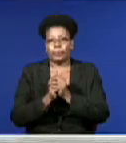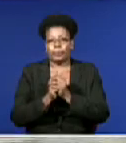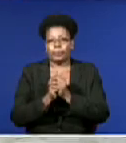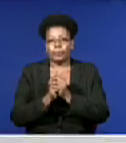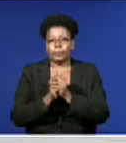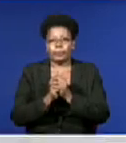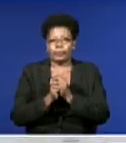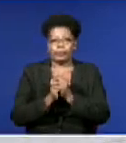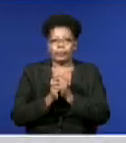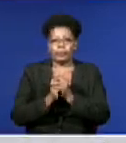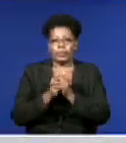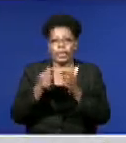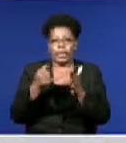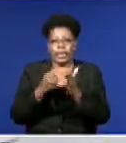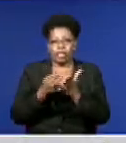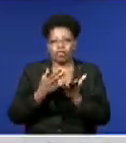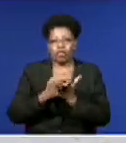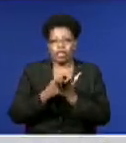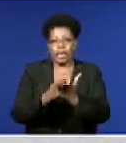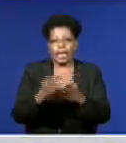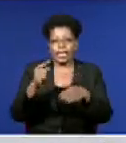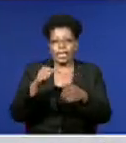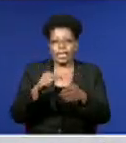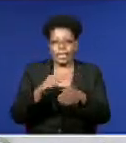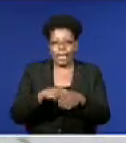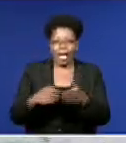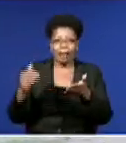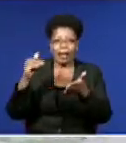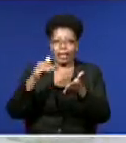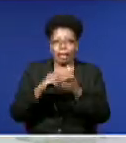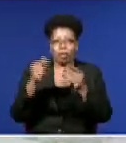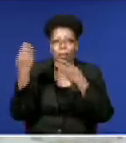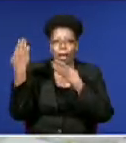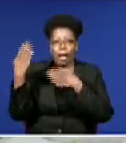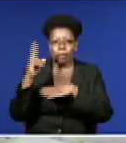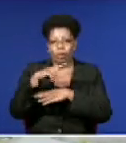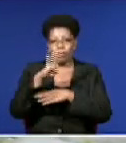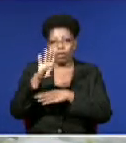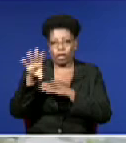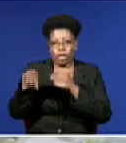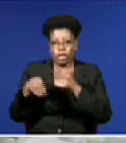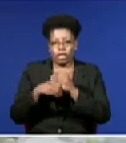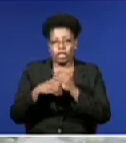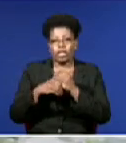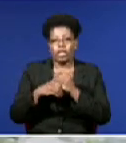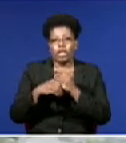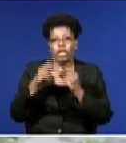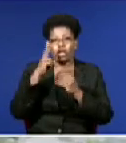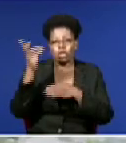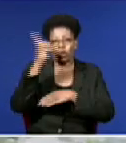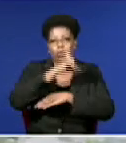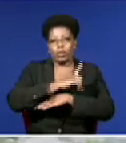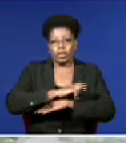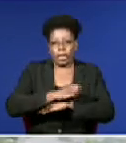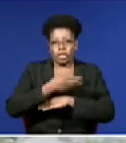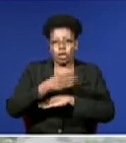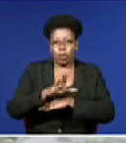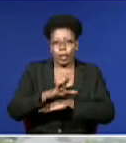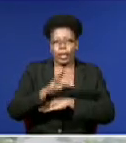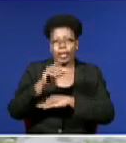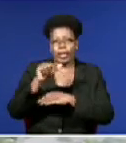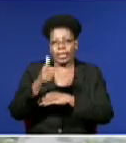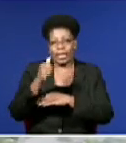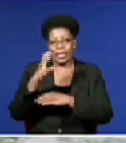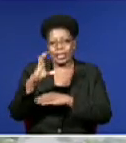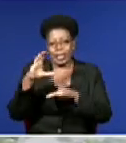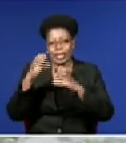Thanks, Jonathan. Well, it's regatta time again in Grand Bahama, and the 24th edition is just 2 days away. Some 10 C-class